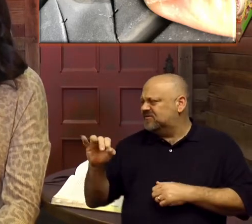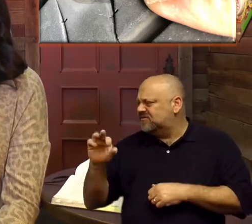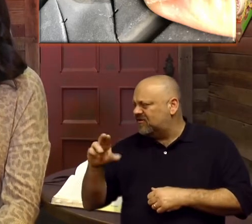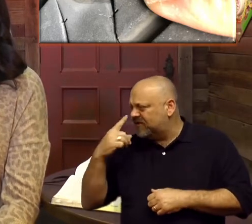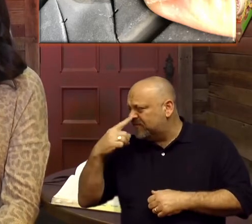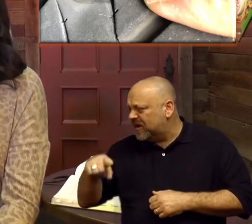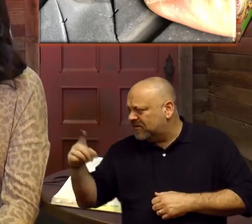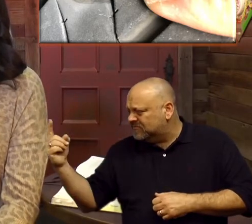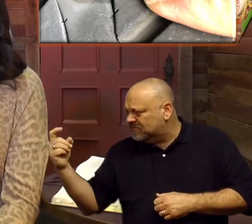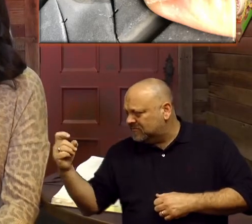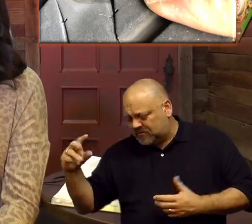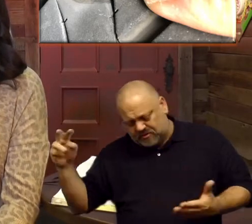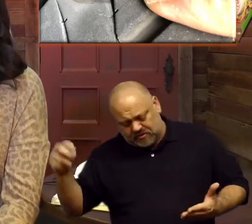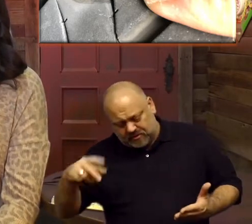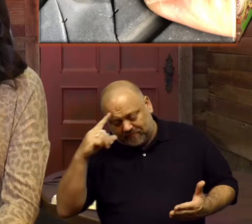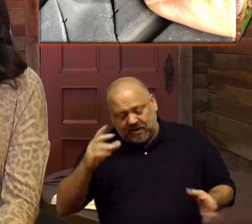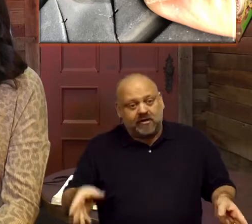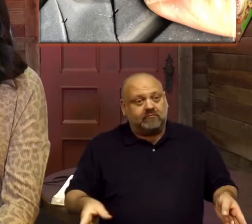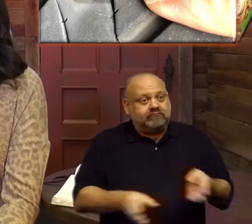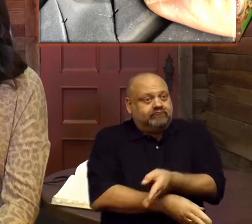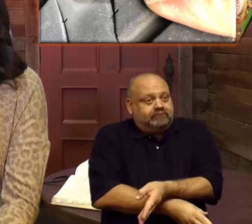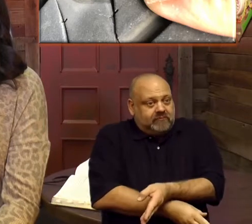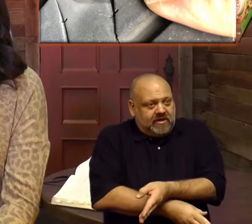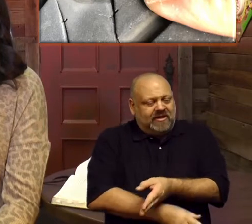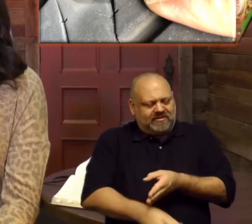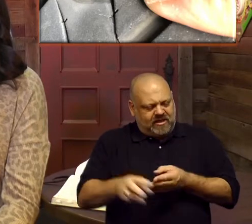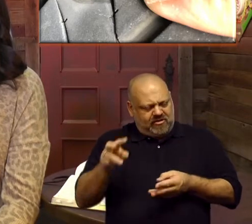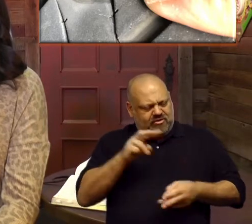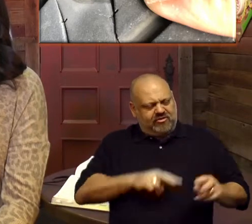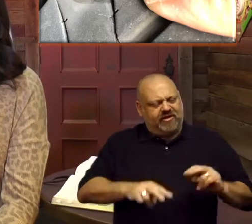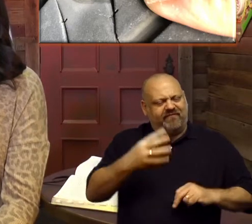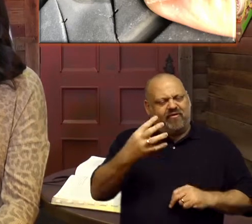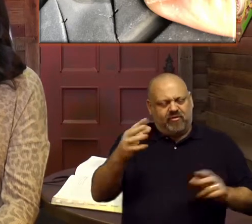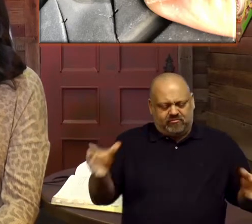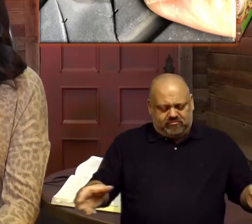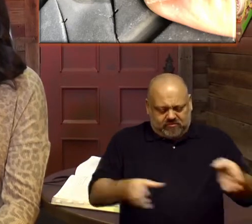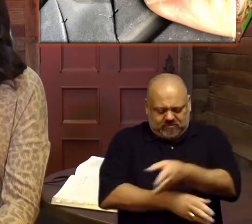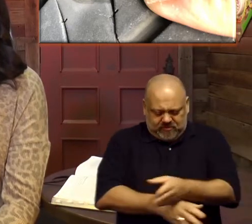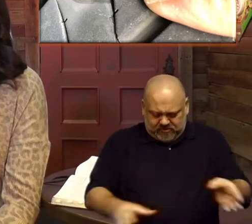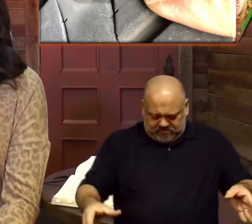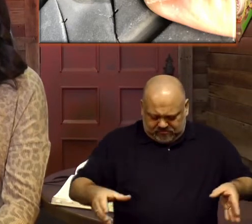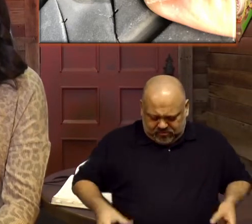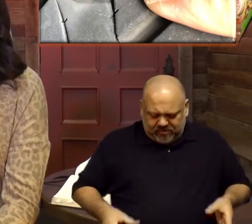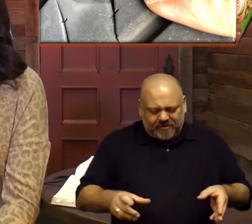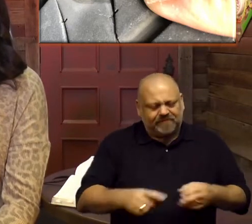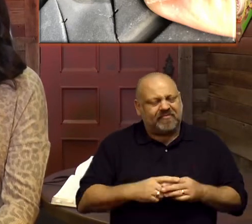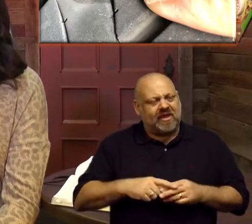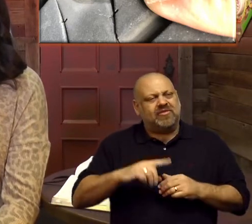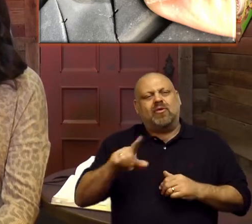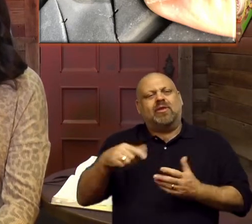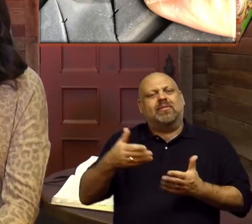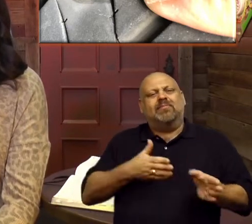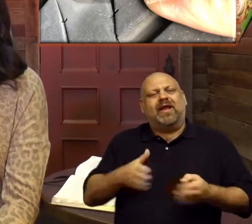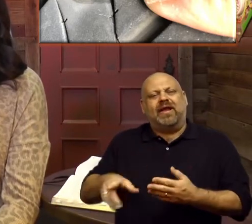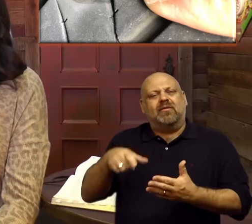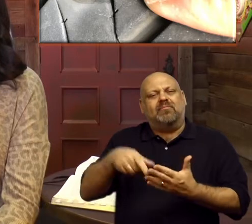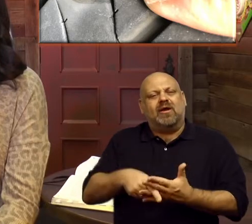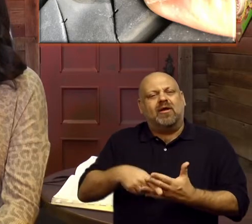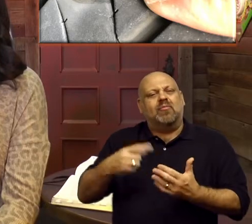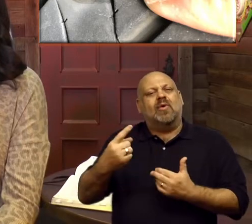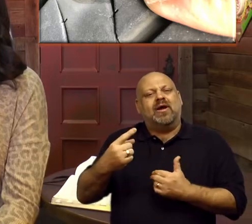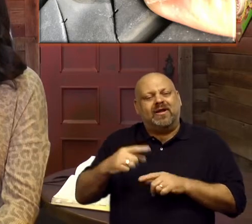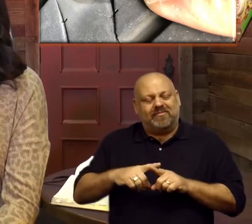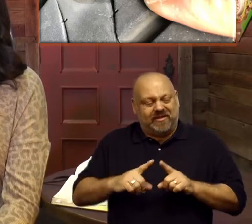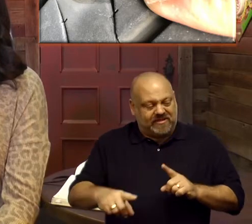hey, sir, would you come over here and take a look at this? Because they rotated my tires, they looked at all four. They were only going to plug the one. But when they looked at the